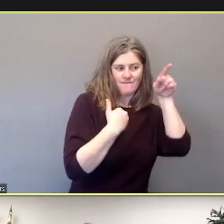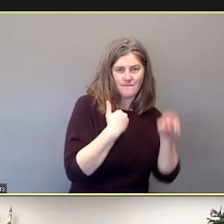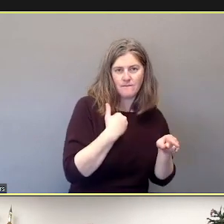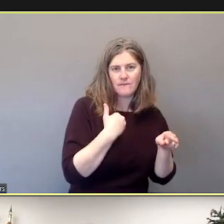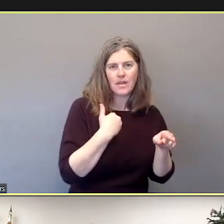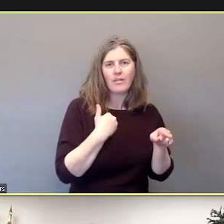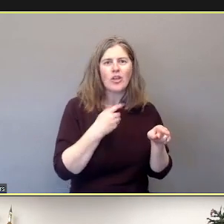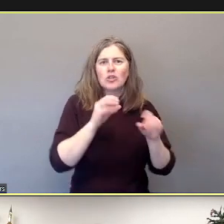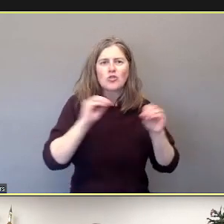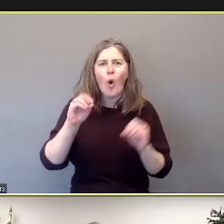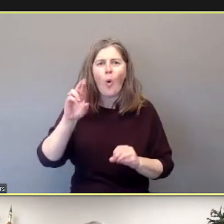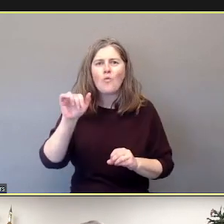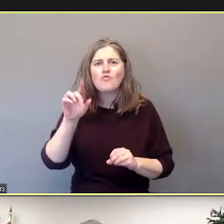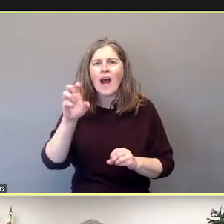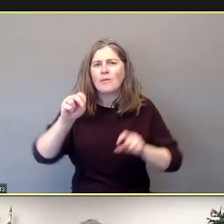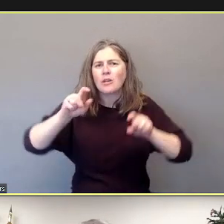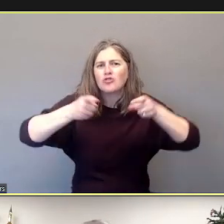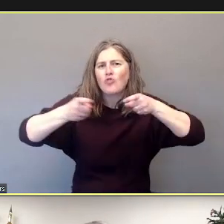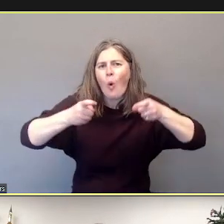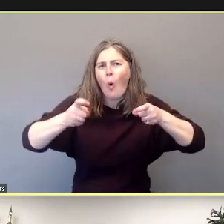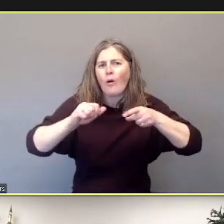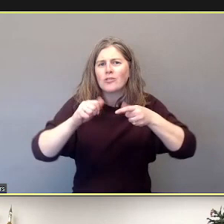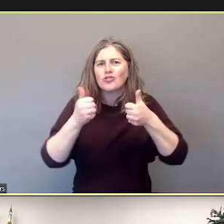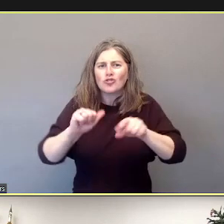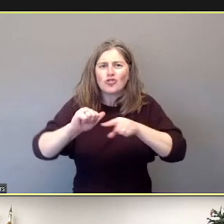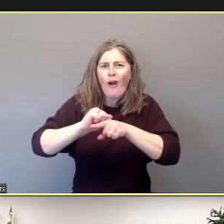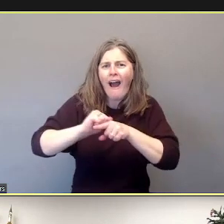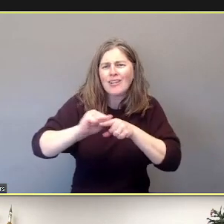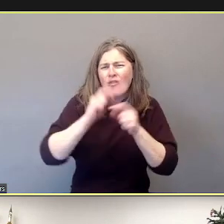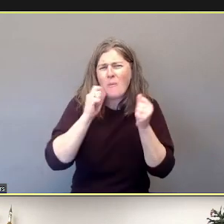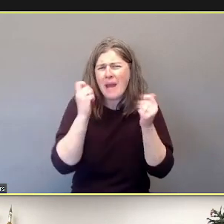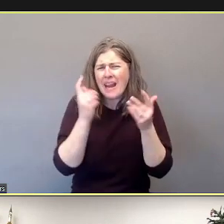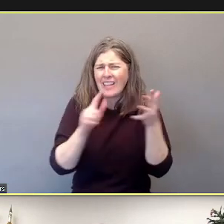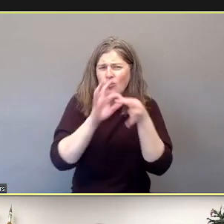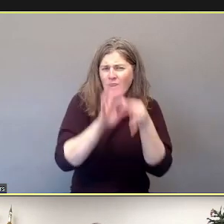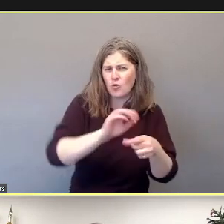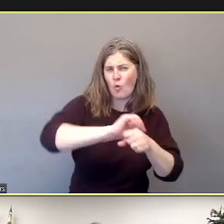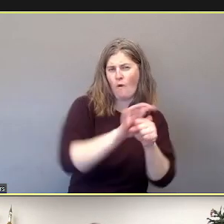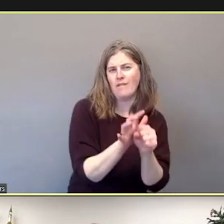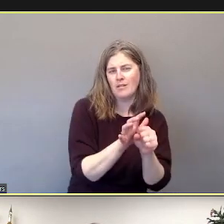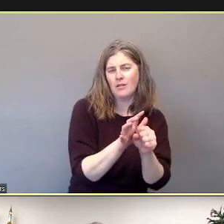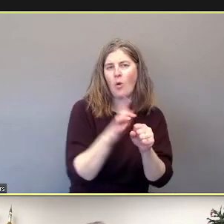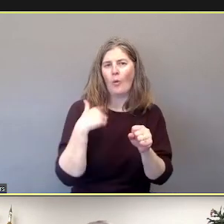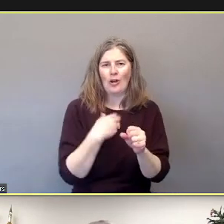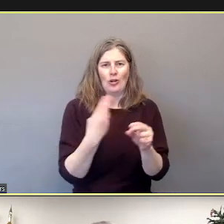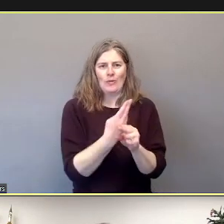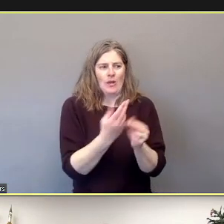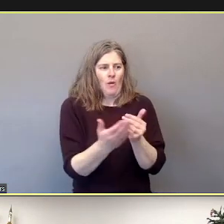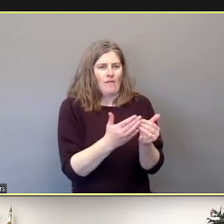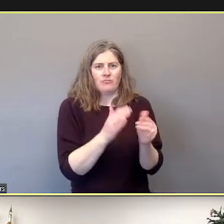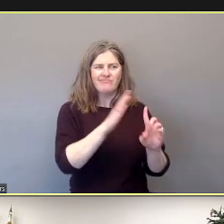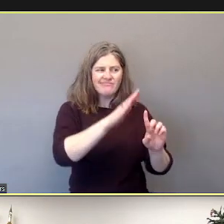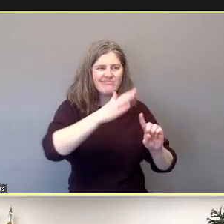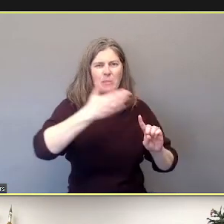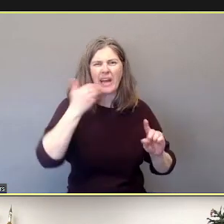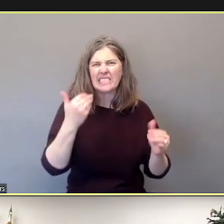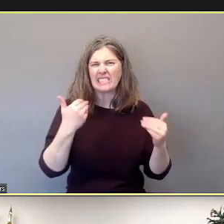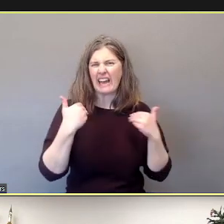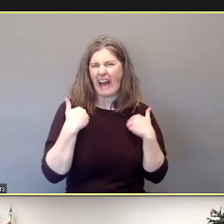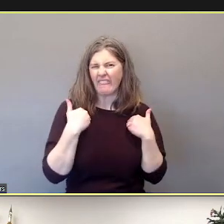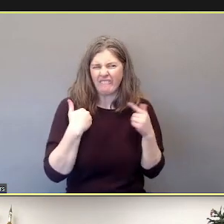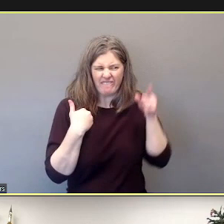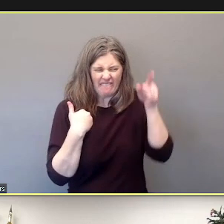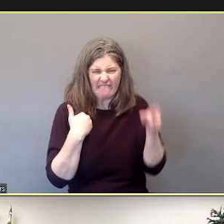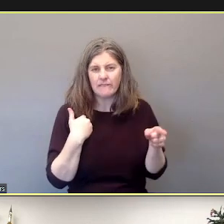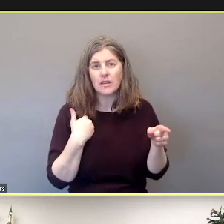randomized controlled trials for a lot of things with COVID. We're using the best evidence we can. And a lot